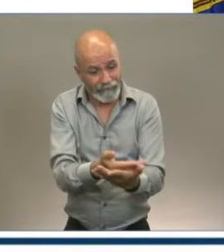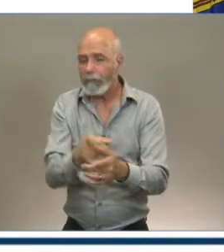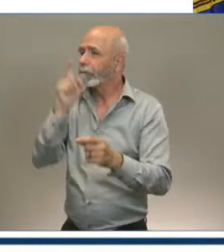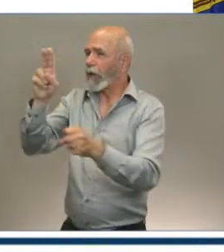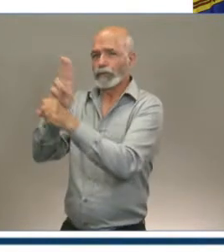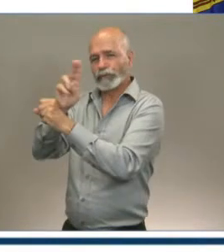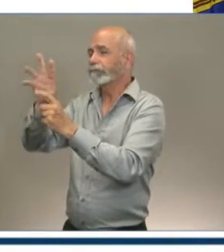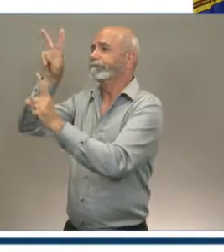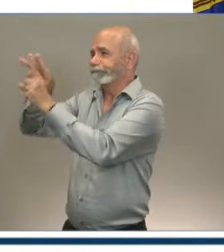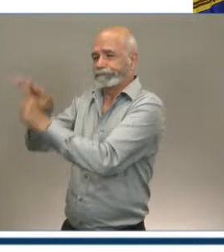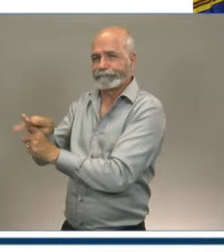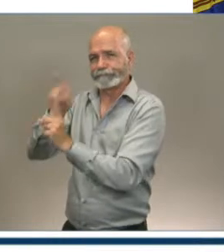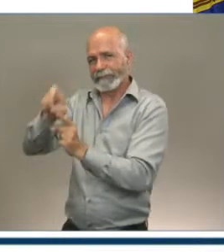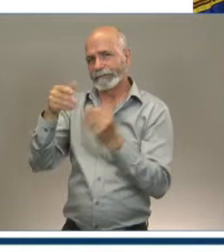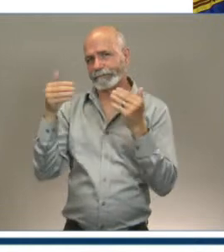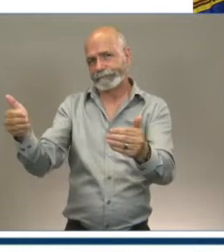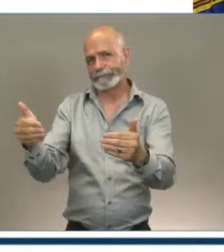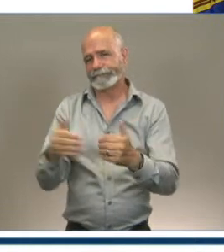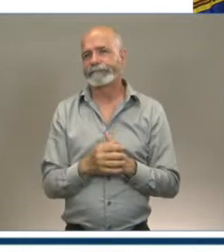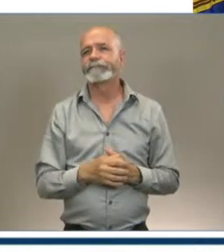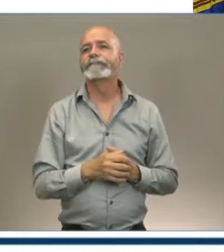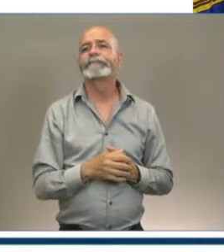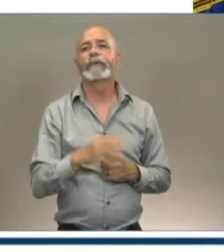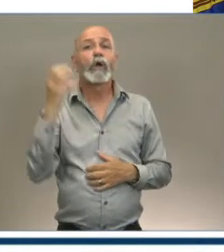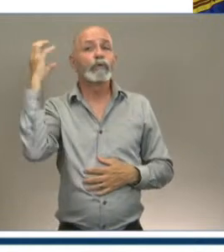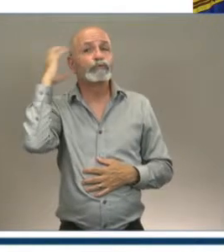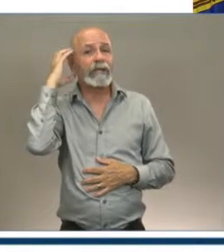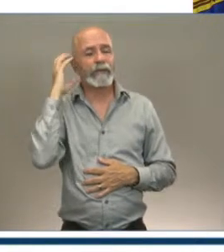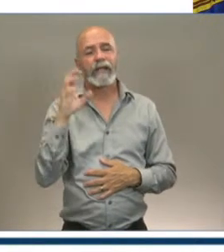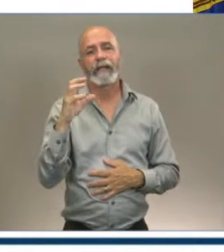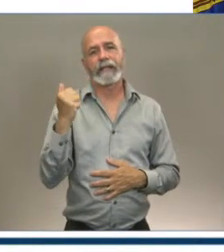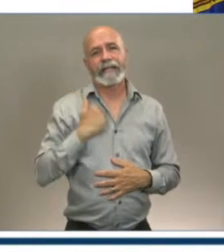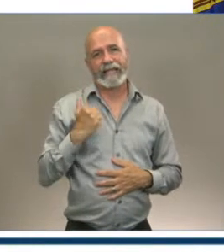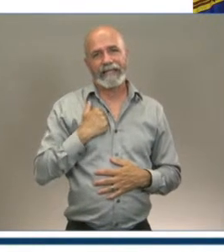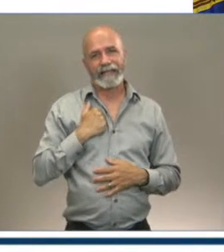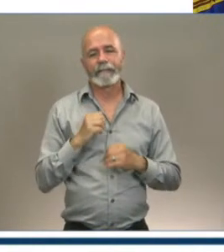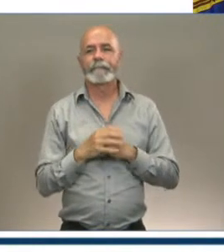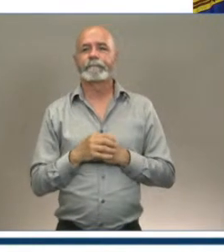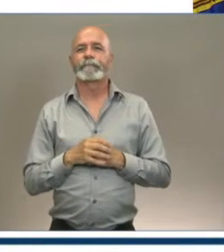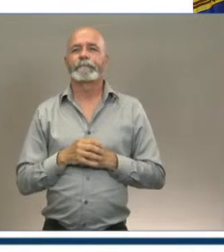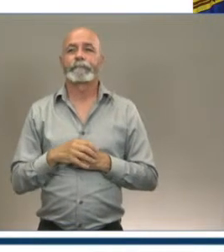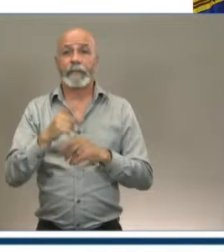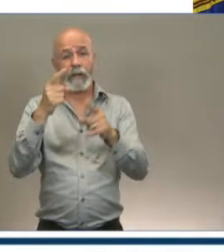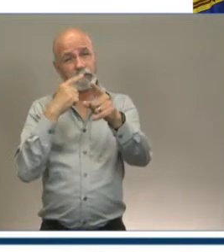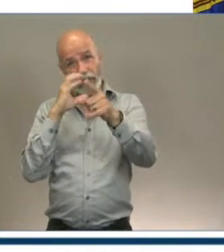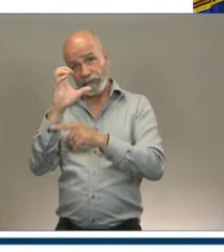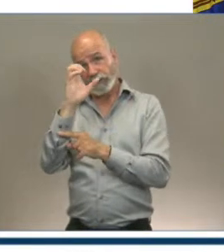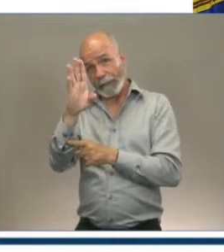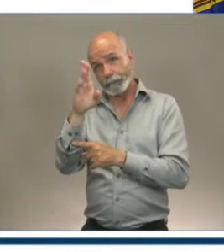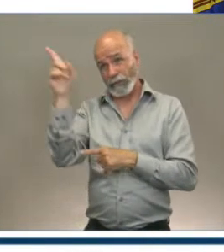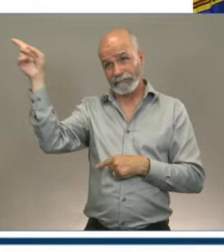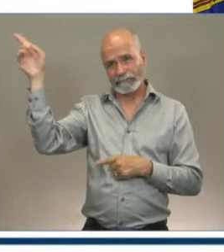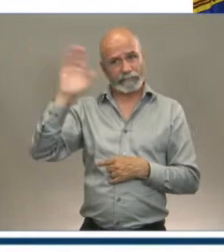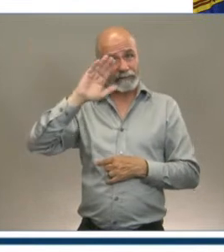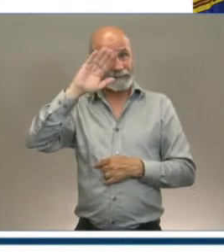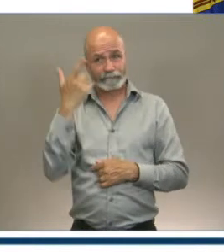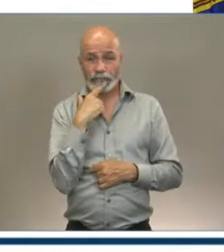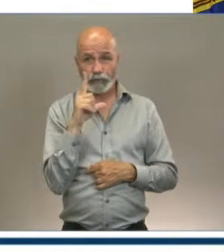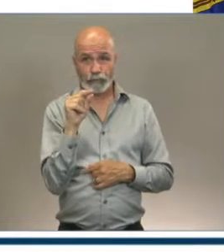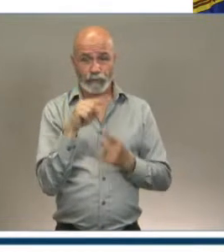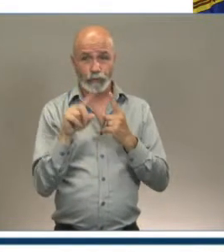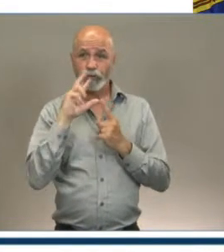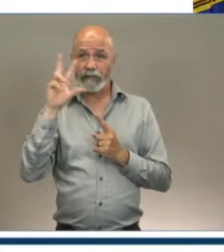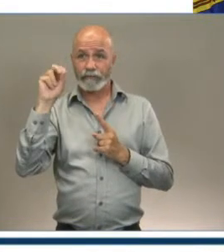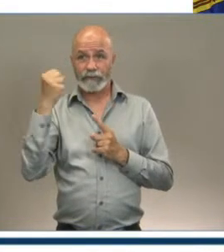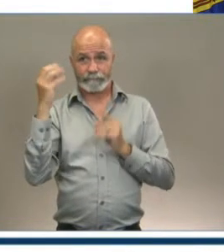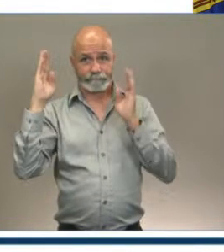Cape Breton area, the new cases were mainly 20 and 30-year-old people. Is it younger than the average in the province,